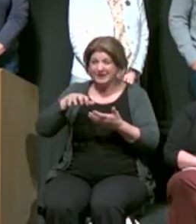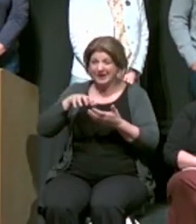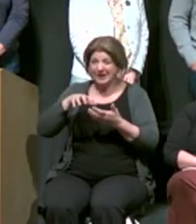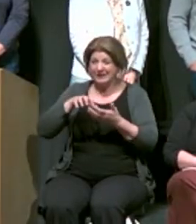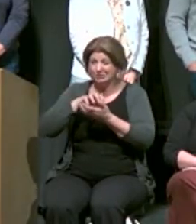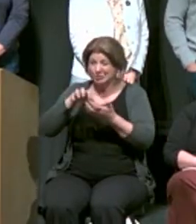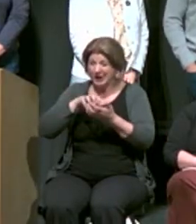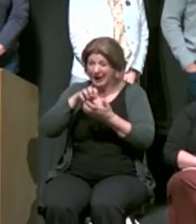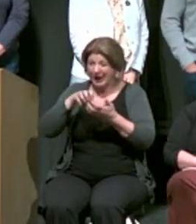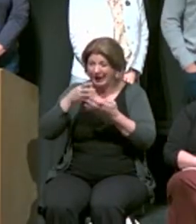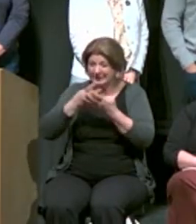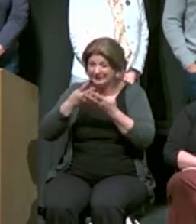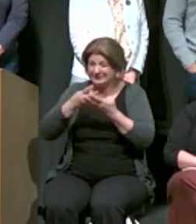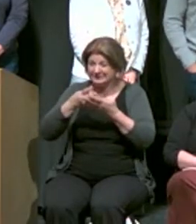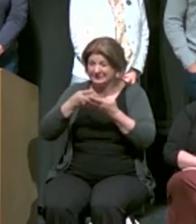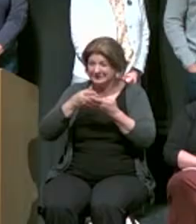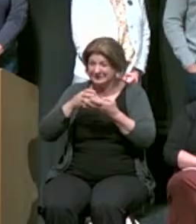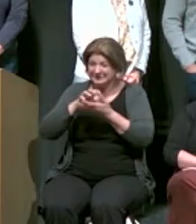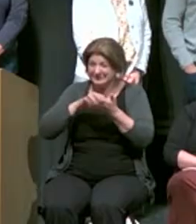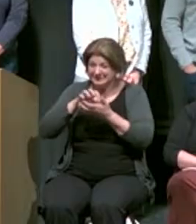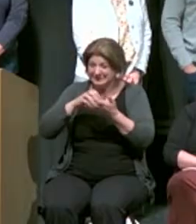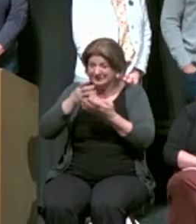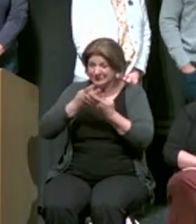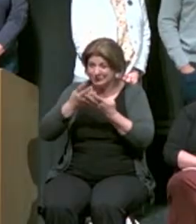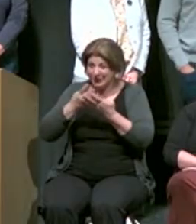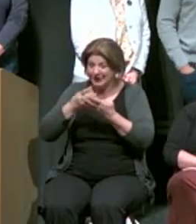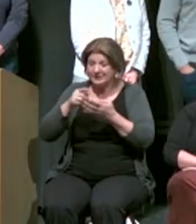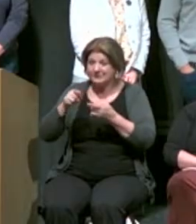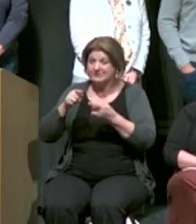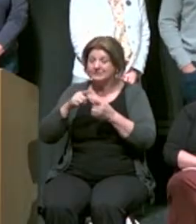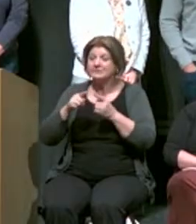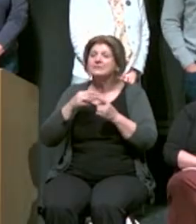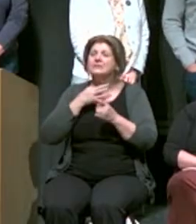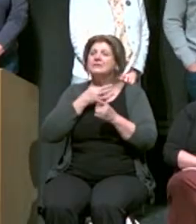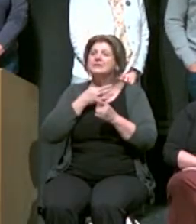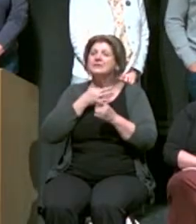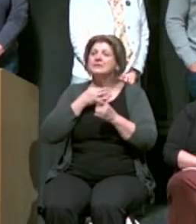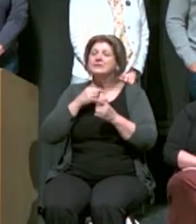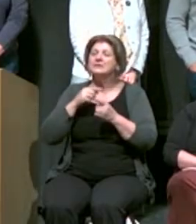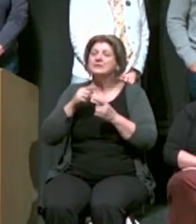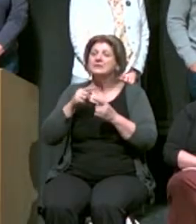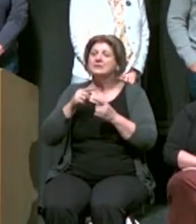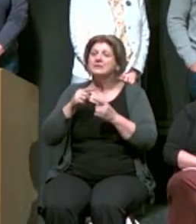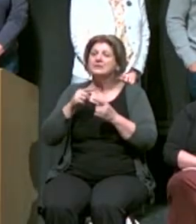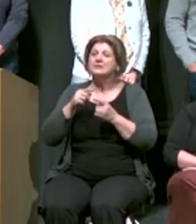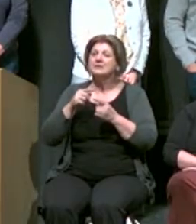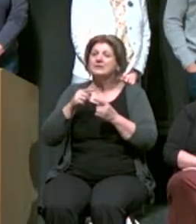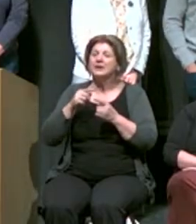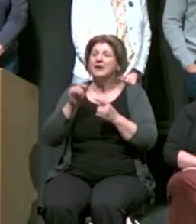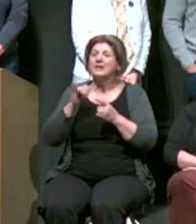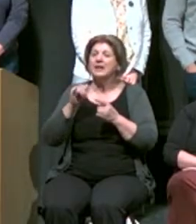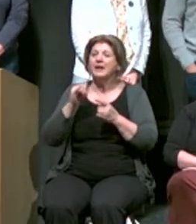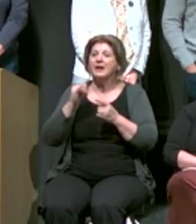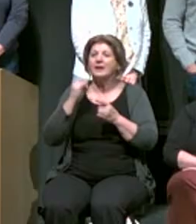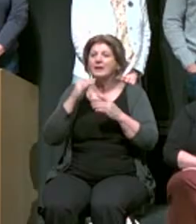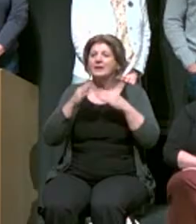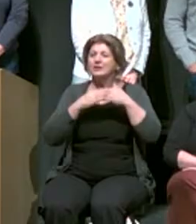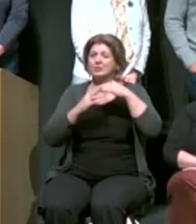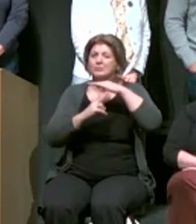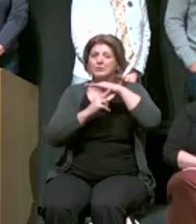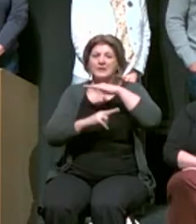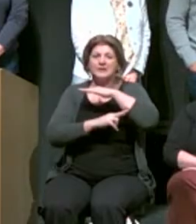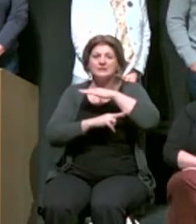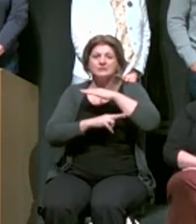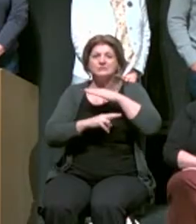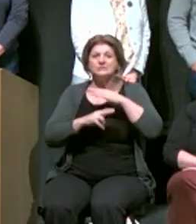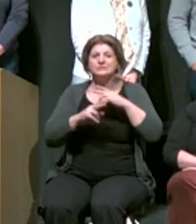and grinding it all up. Is there anything like preventing, especially like along the bridge and so forth, where